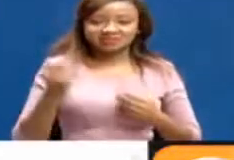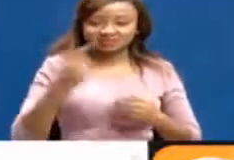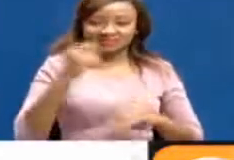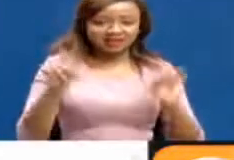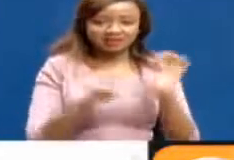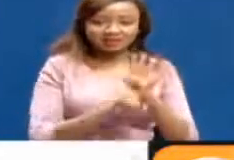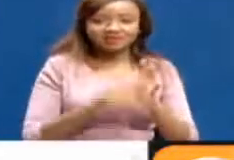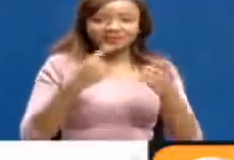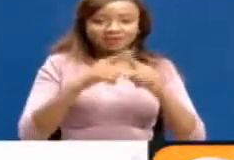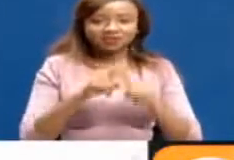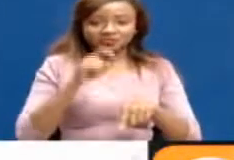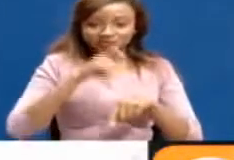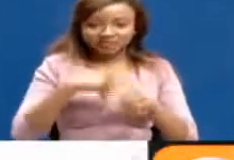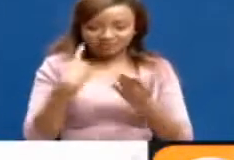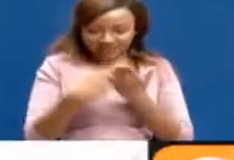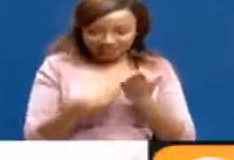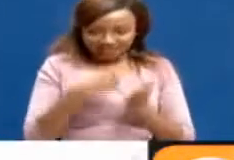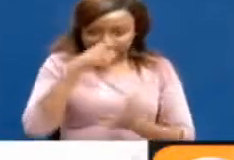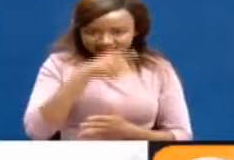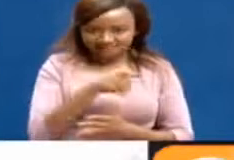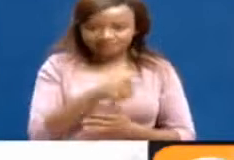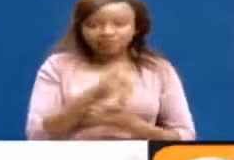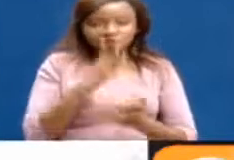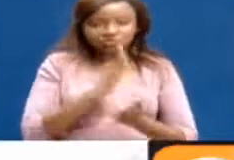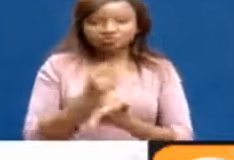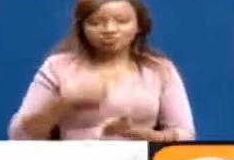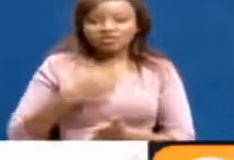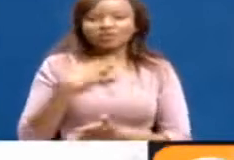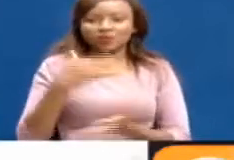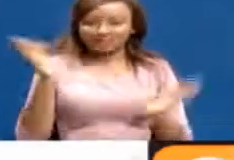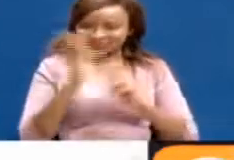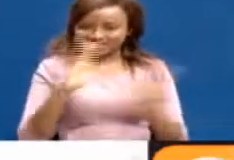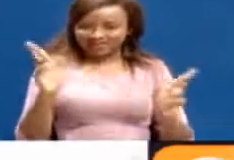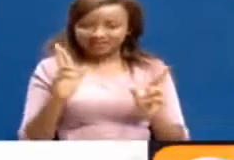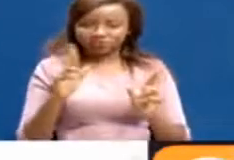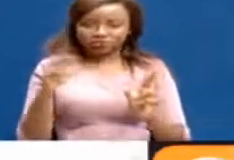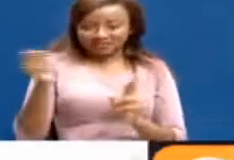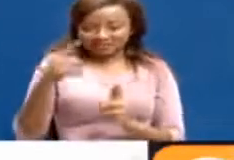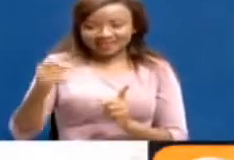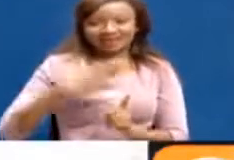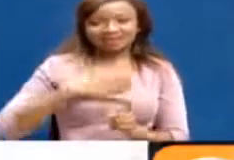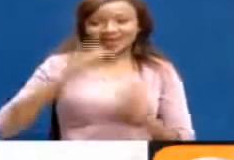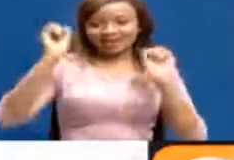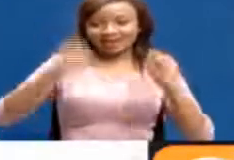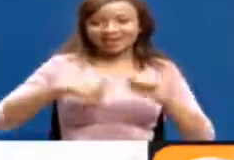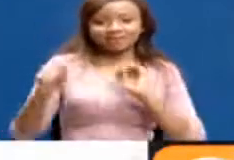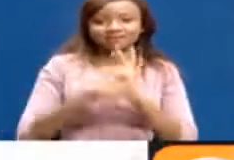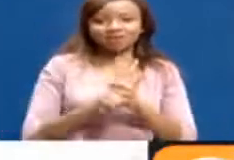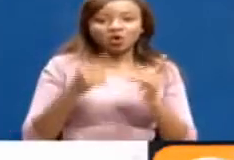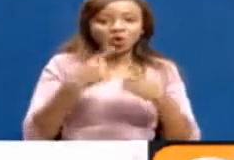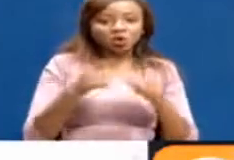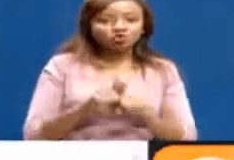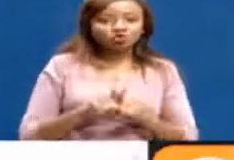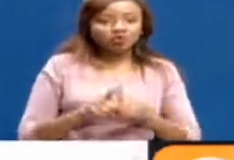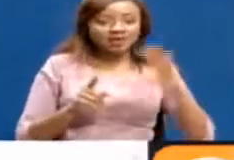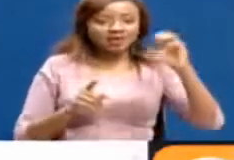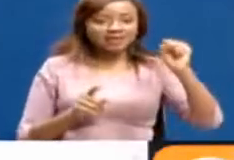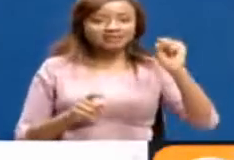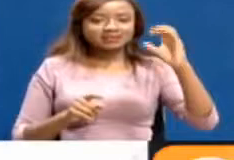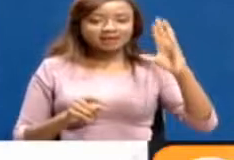But even as we enter that discussion, Jeff, because in as much as I would want to do it, and I would do it, and the SRC determines my salary and the